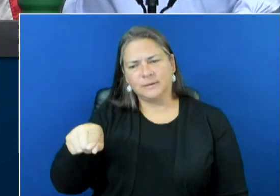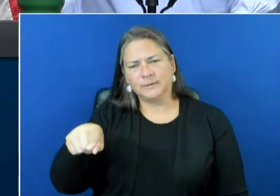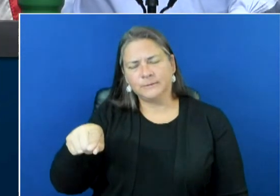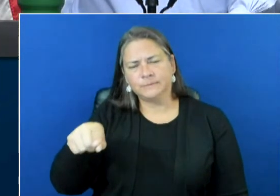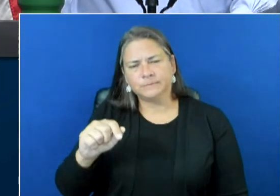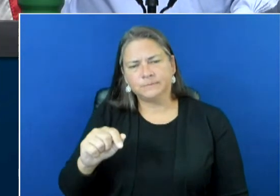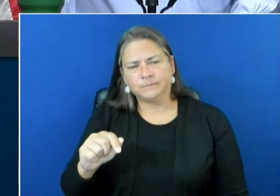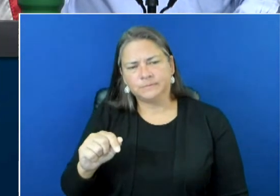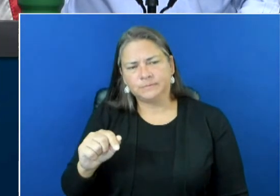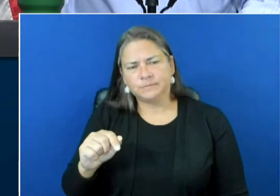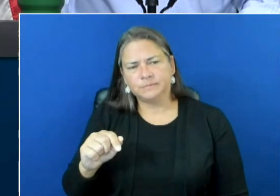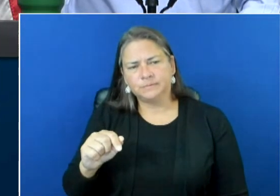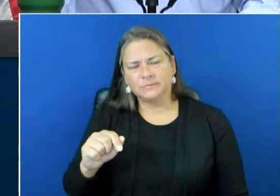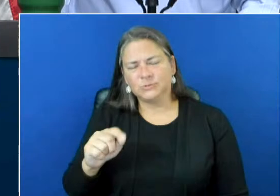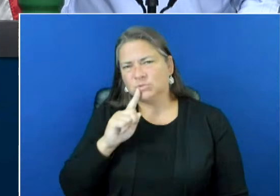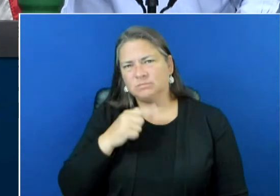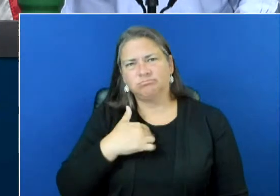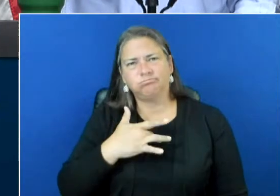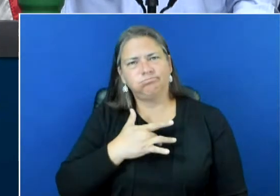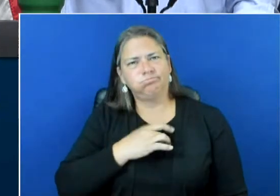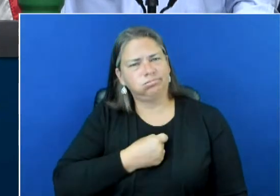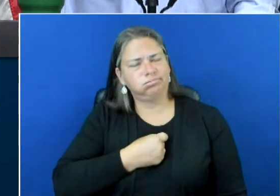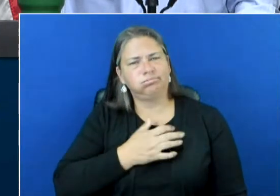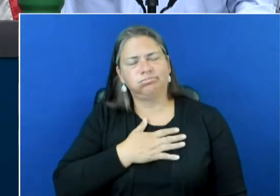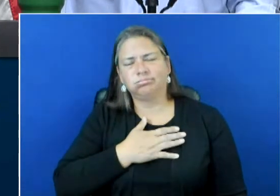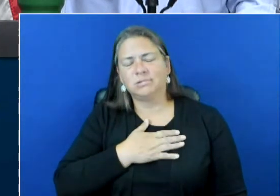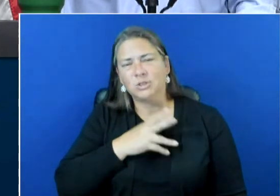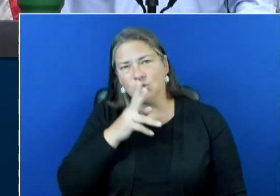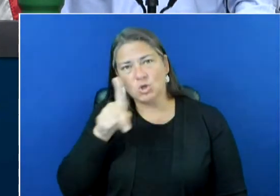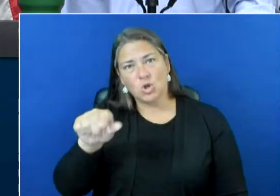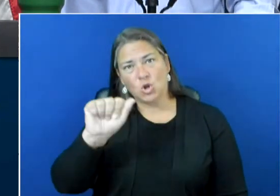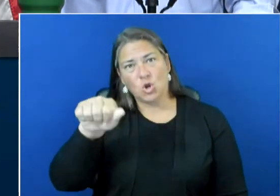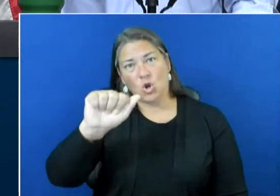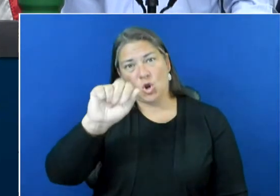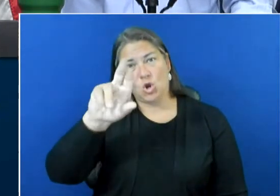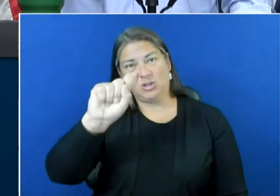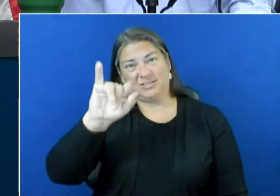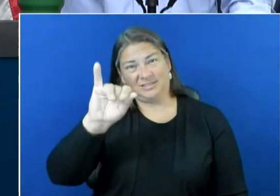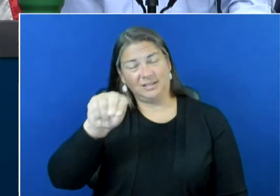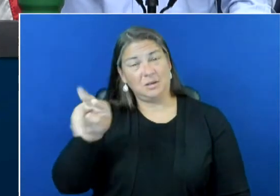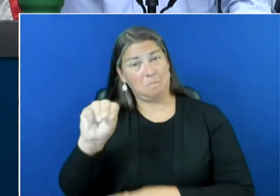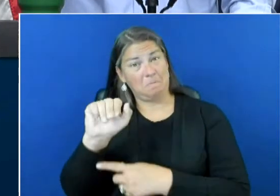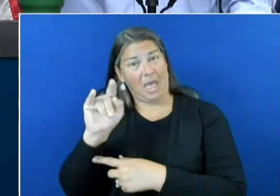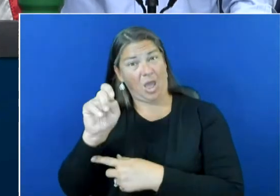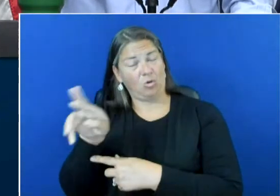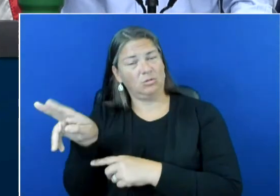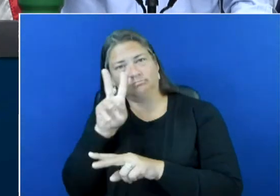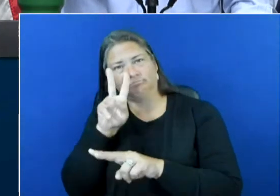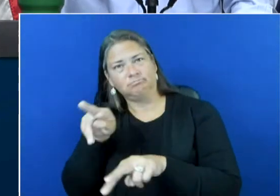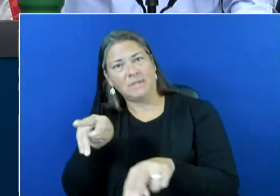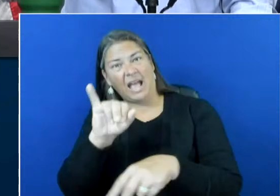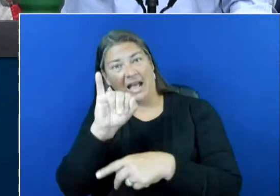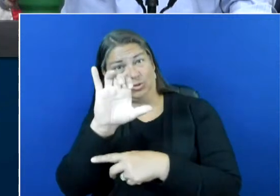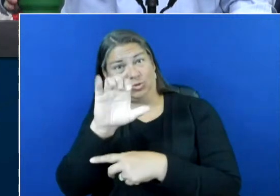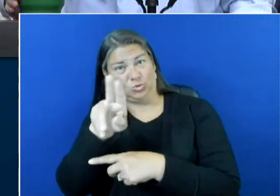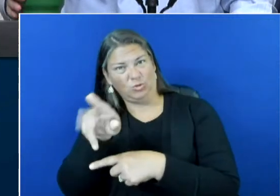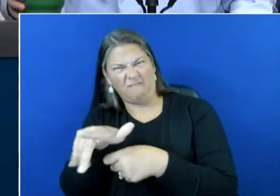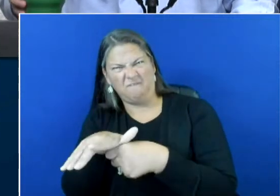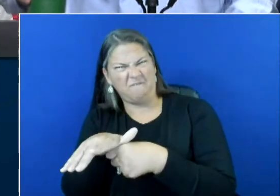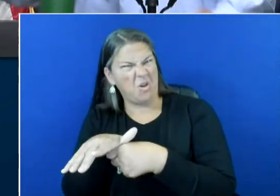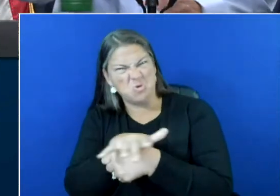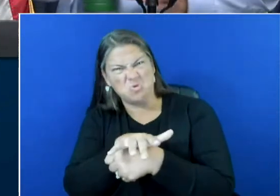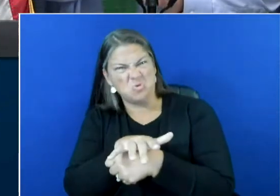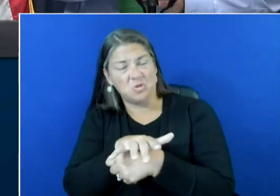this is heartbreaking. So this is an Austin mayor touring not just an ICU that's full, but it's overwhelmed with